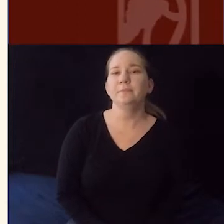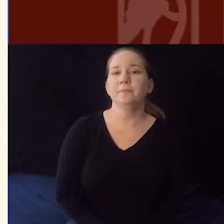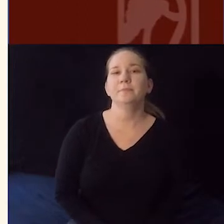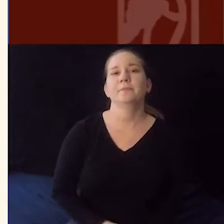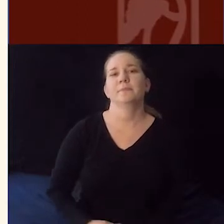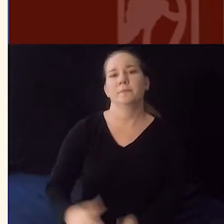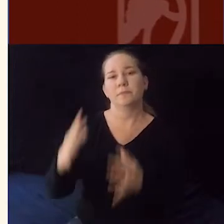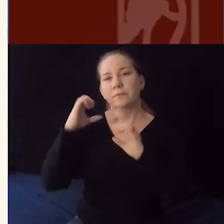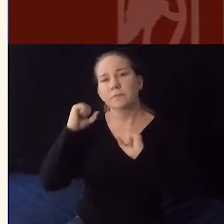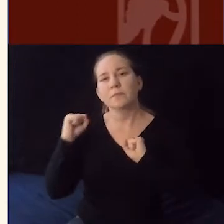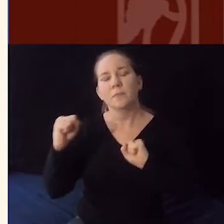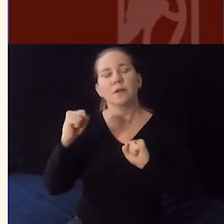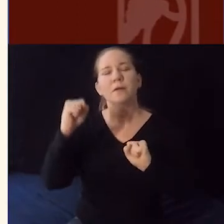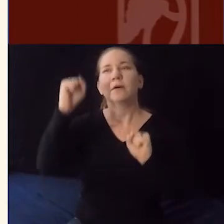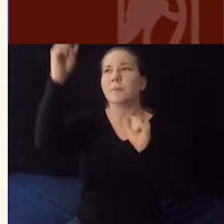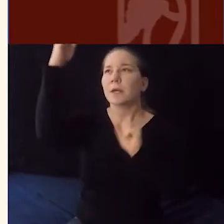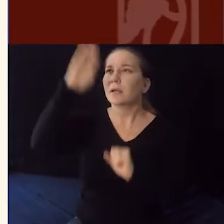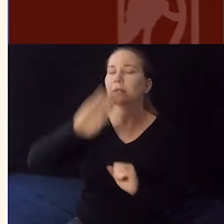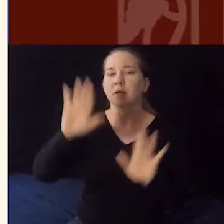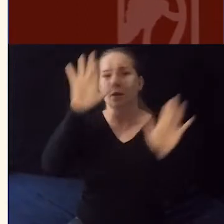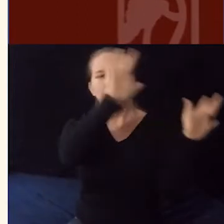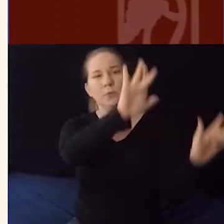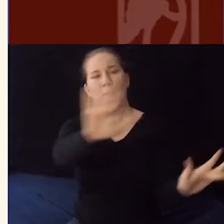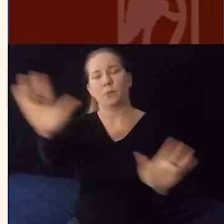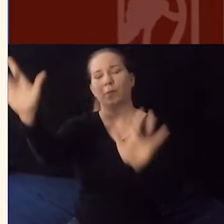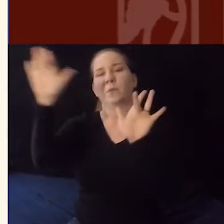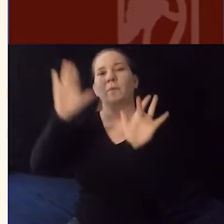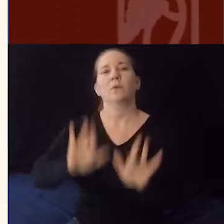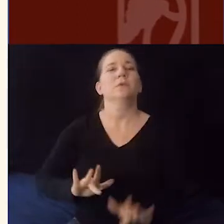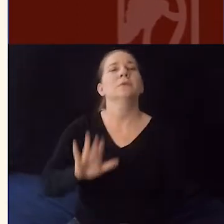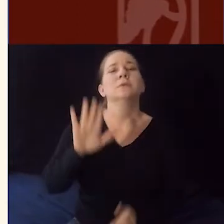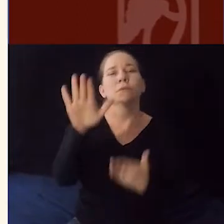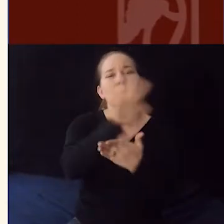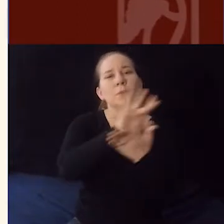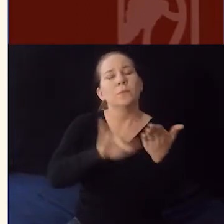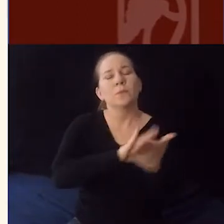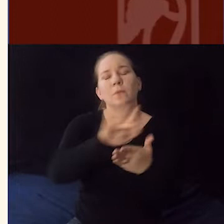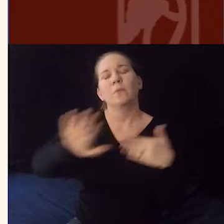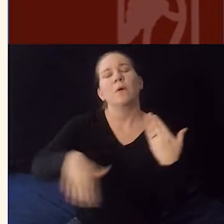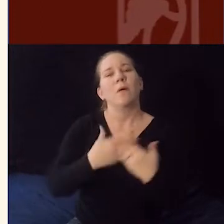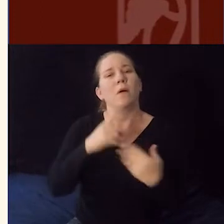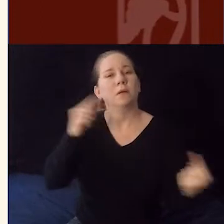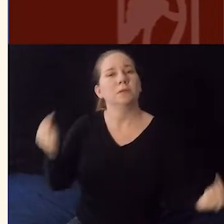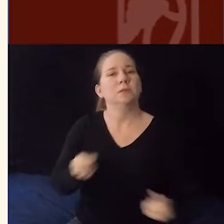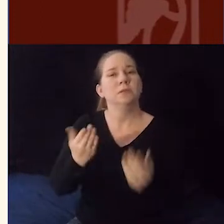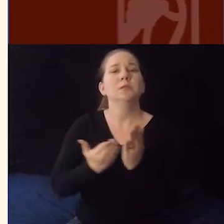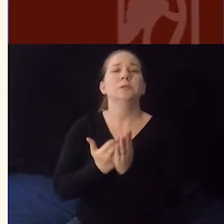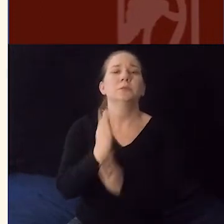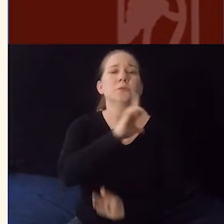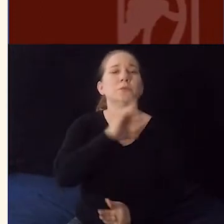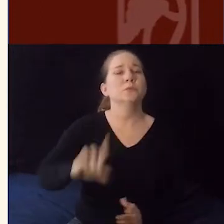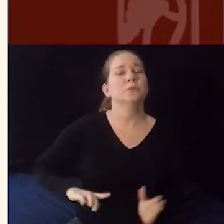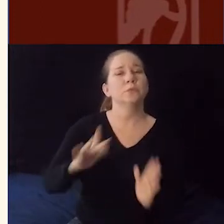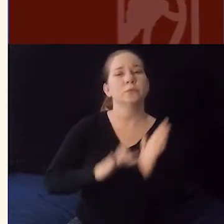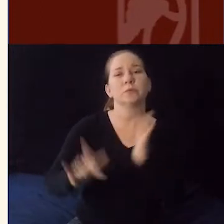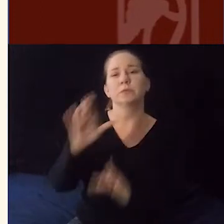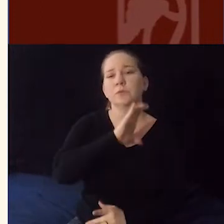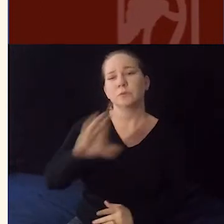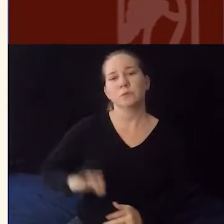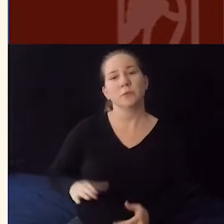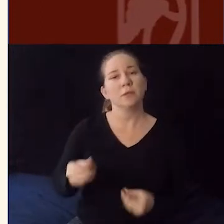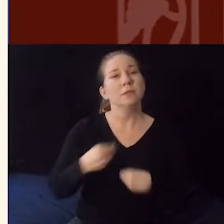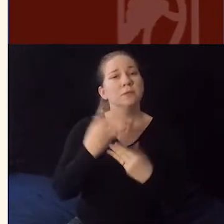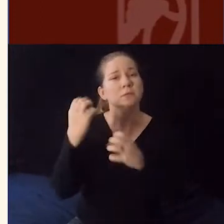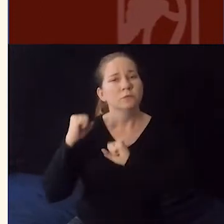Almighty God, have mercy on you. Forgive you all your sins through our Lord Jesus Christ. Strengthen you in all goodness, and